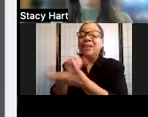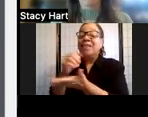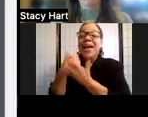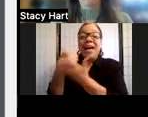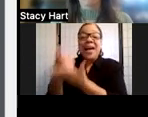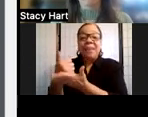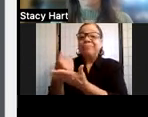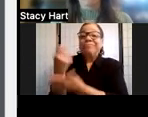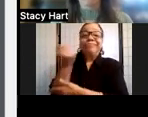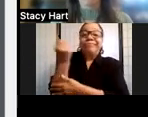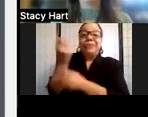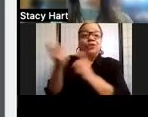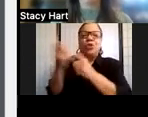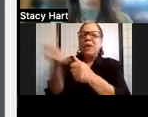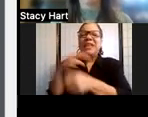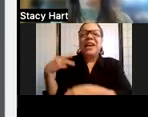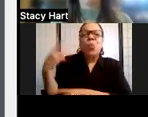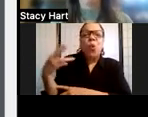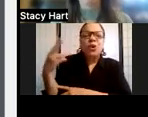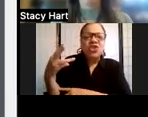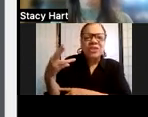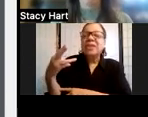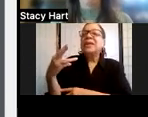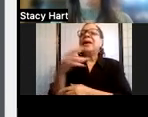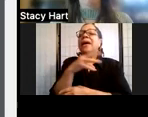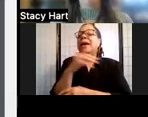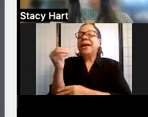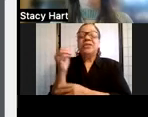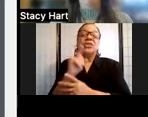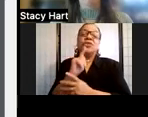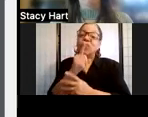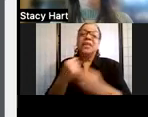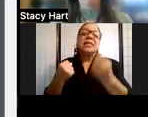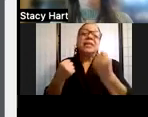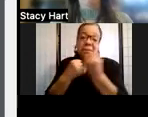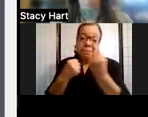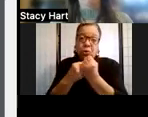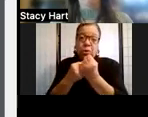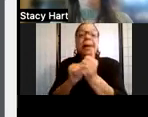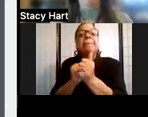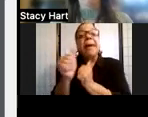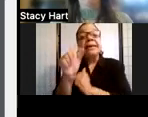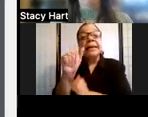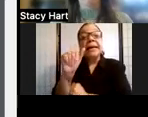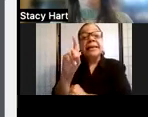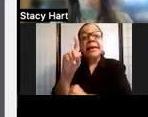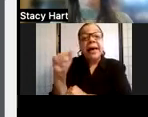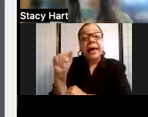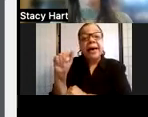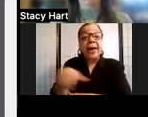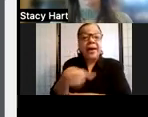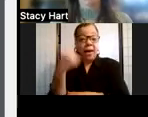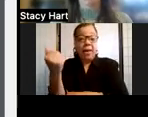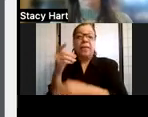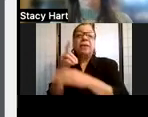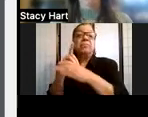everything down in Washington and Capitol Hill, and the passage of the ADA and other disability